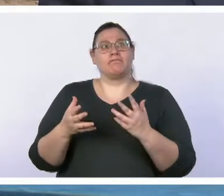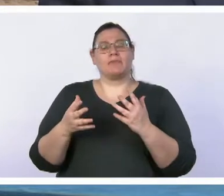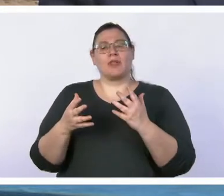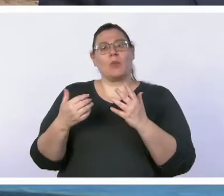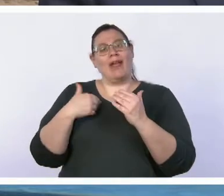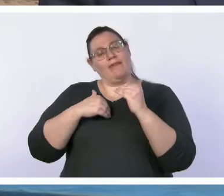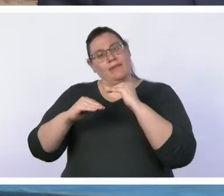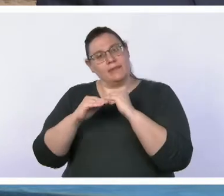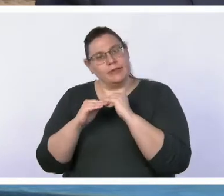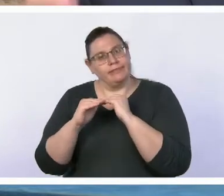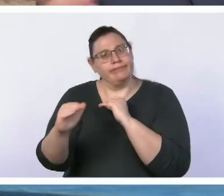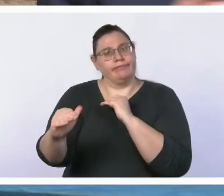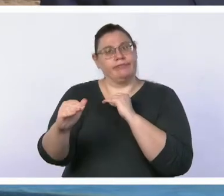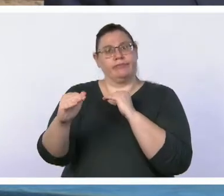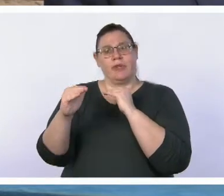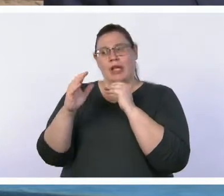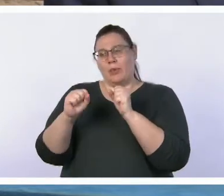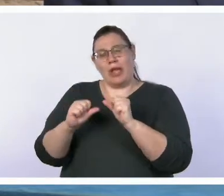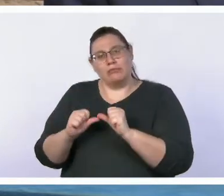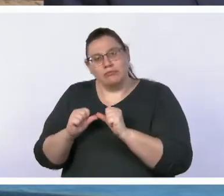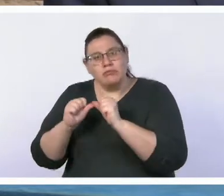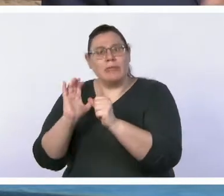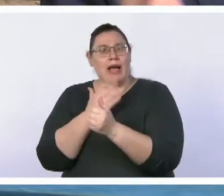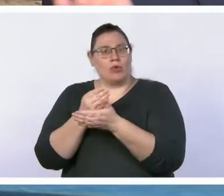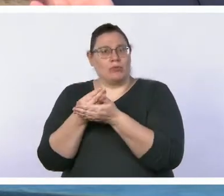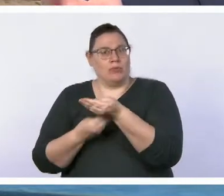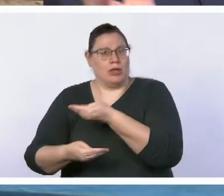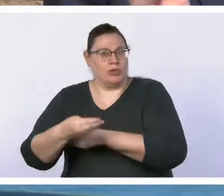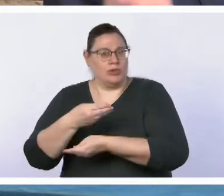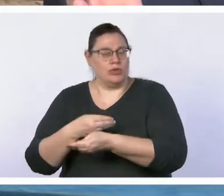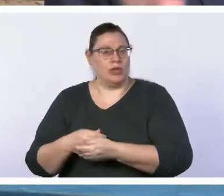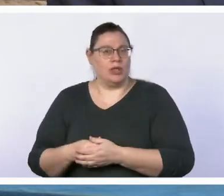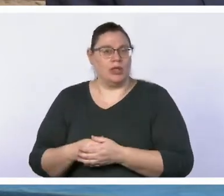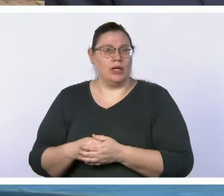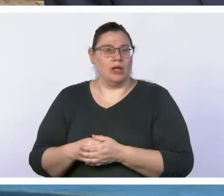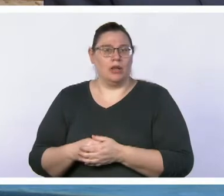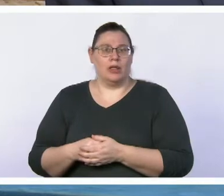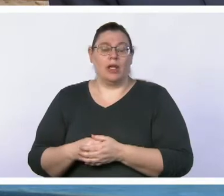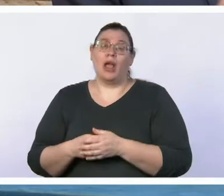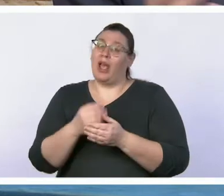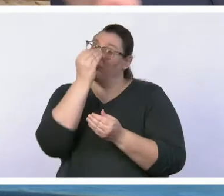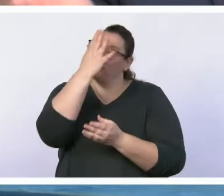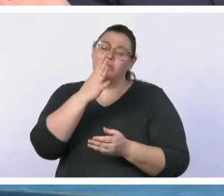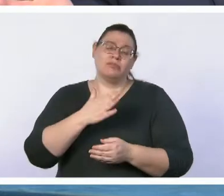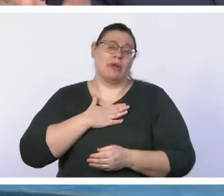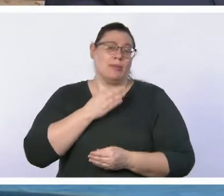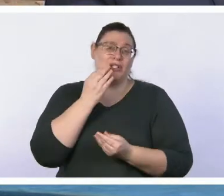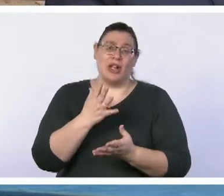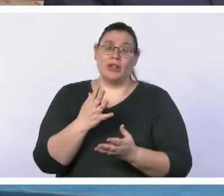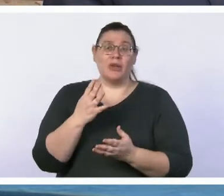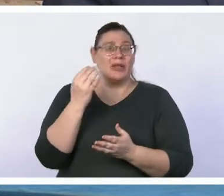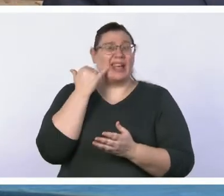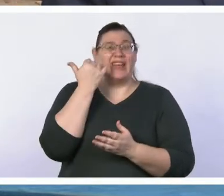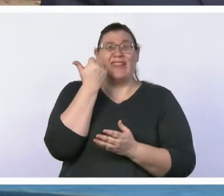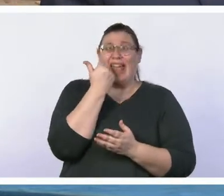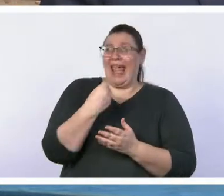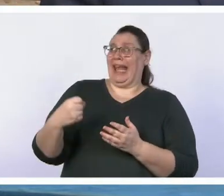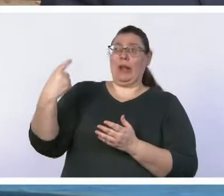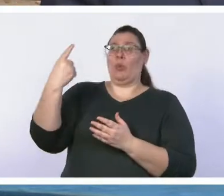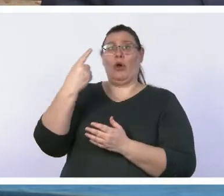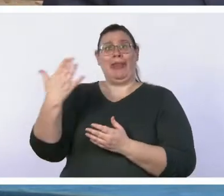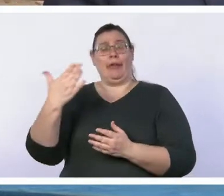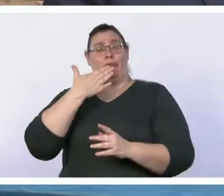stability and the sustainability of our budget. And I'm very pleased to say, if there's any good news in the budget this